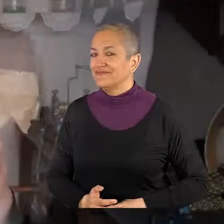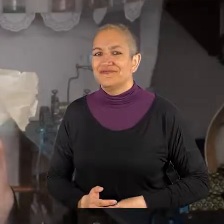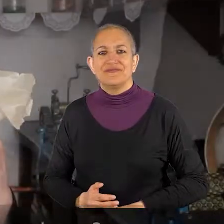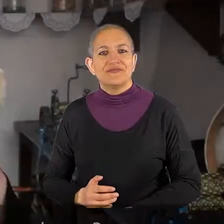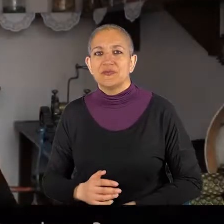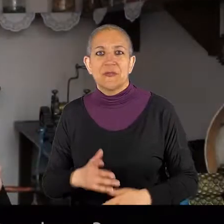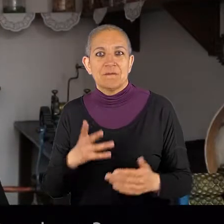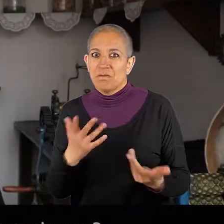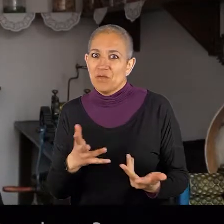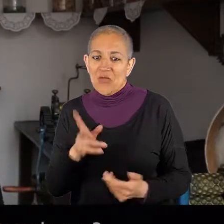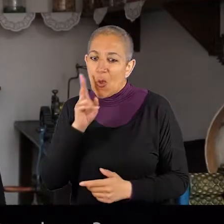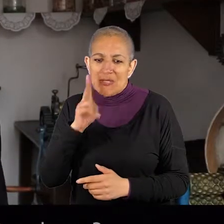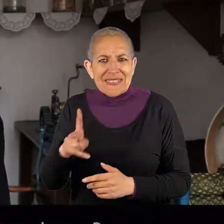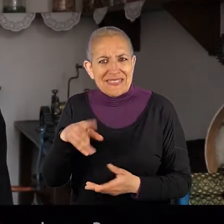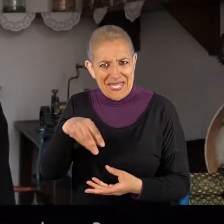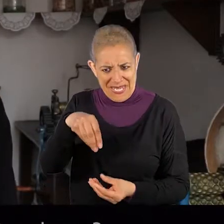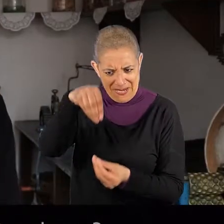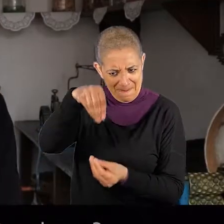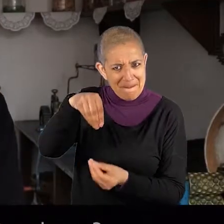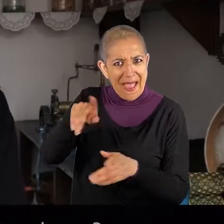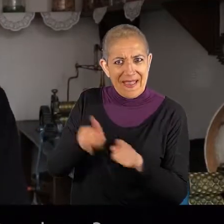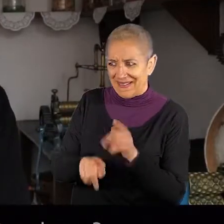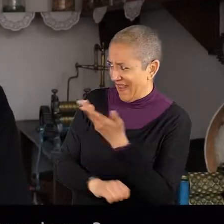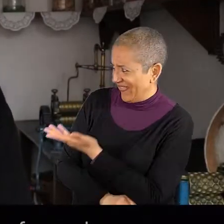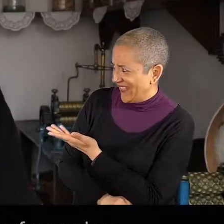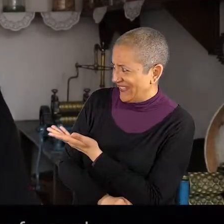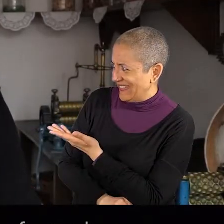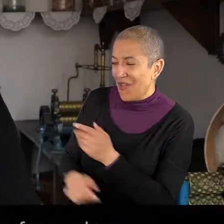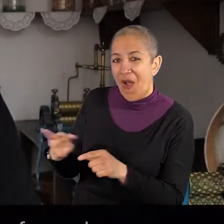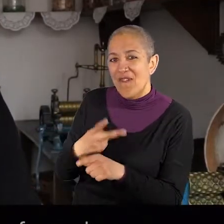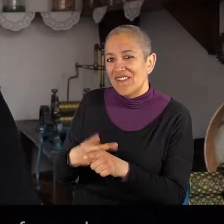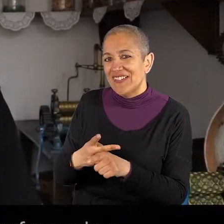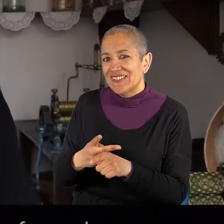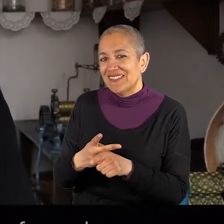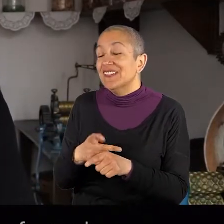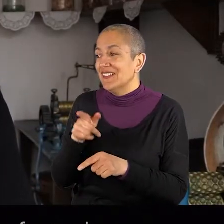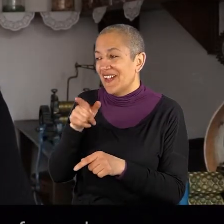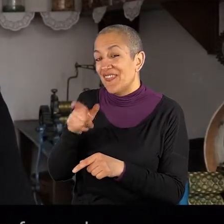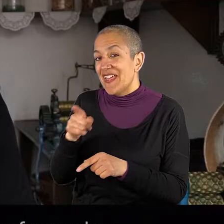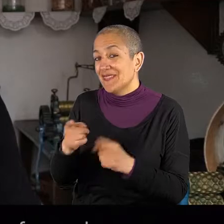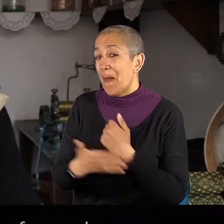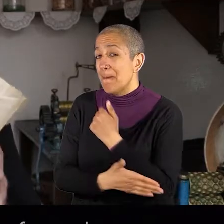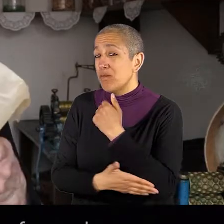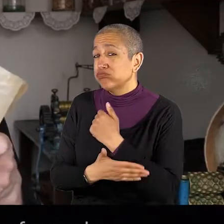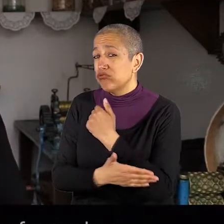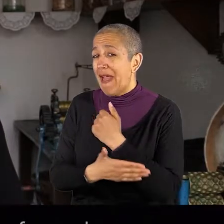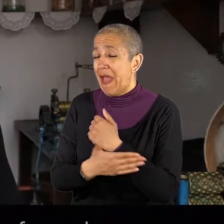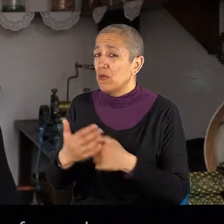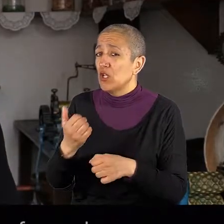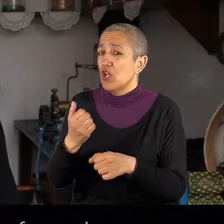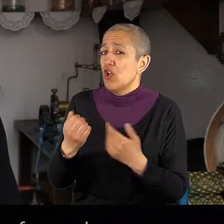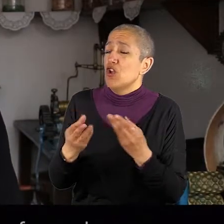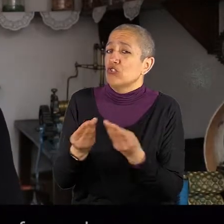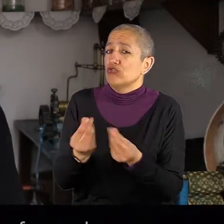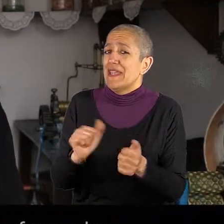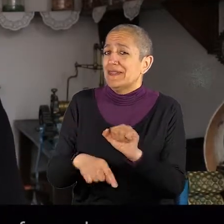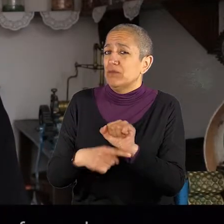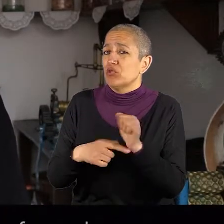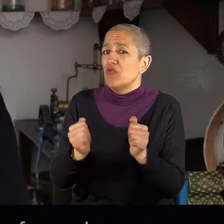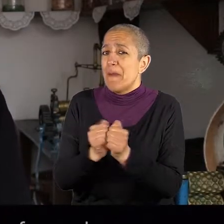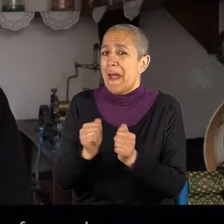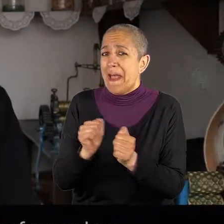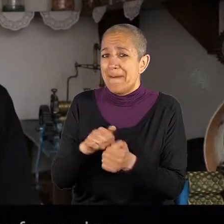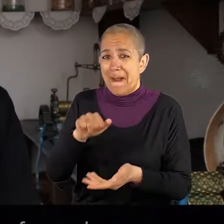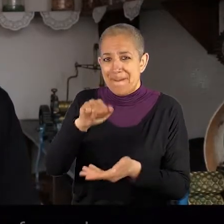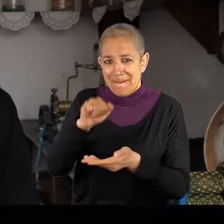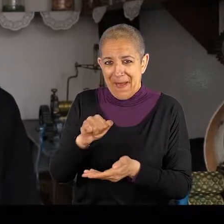Hello, you don't see bags like this very often, do you? This is a cone-shaped brown greaseproof paper bag. Do you hear